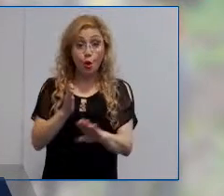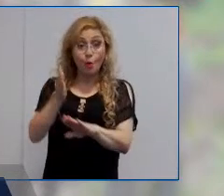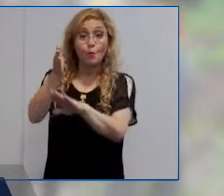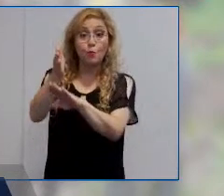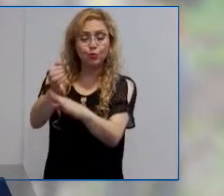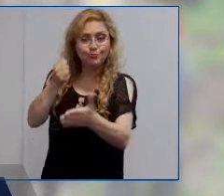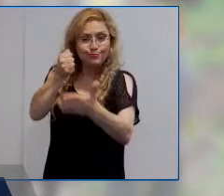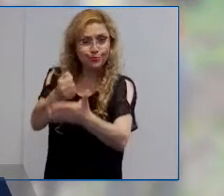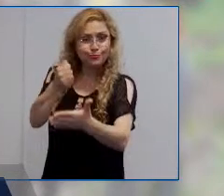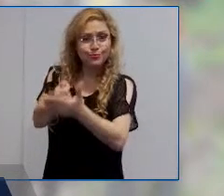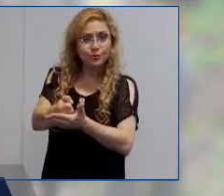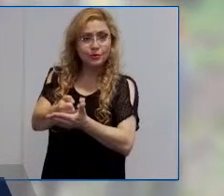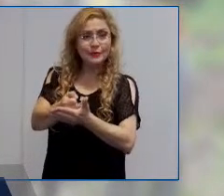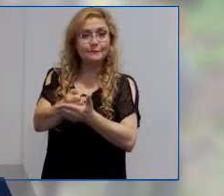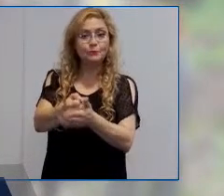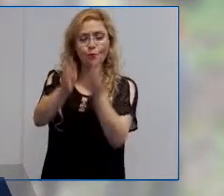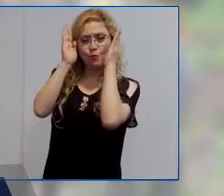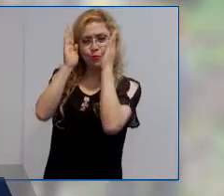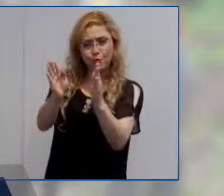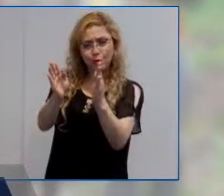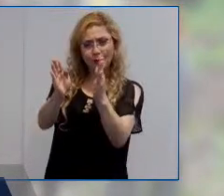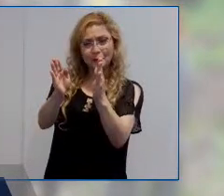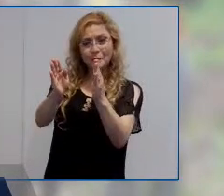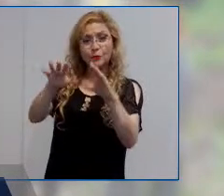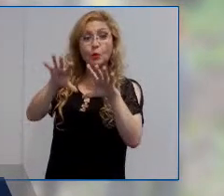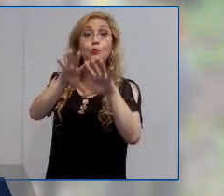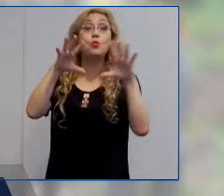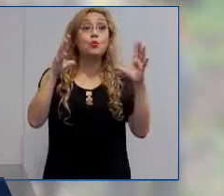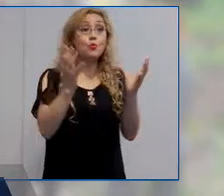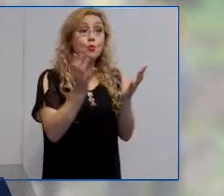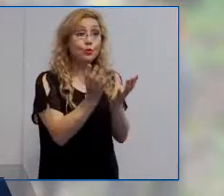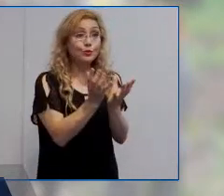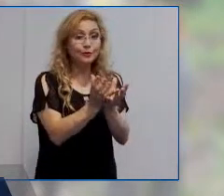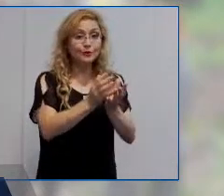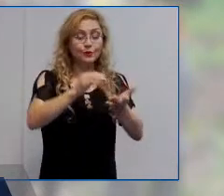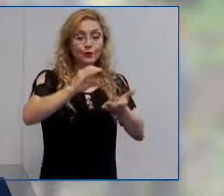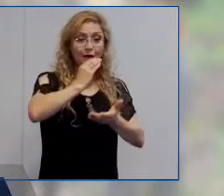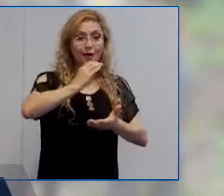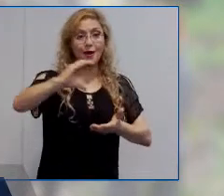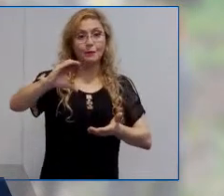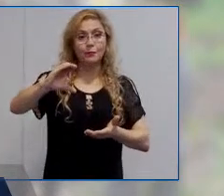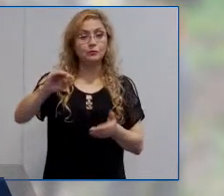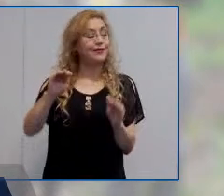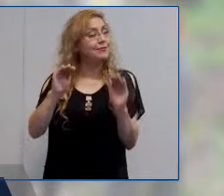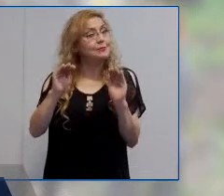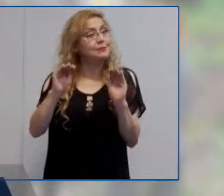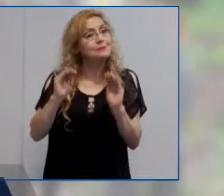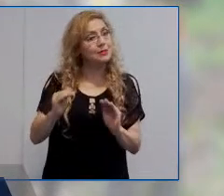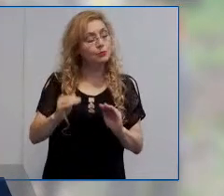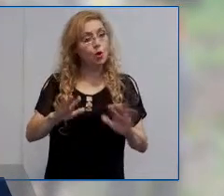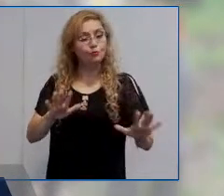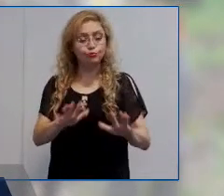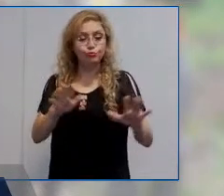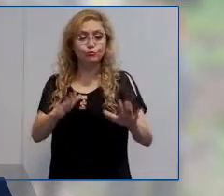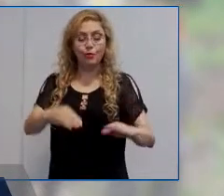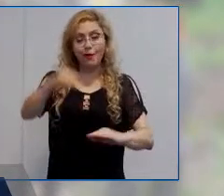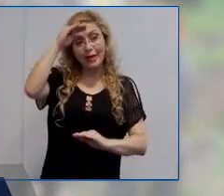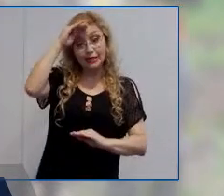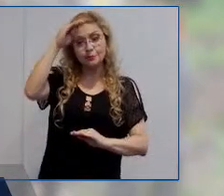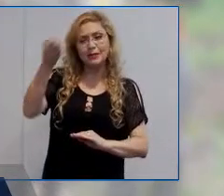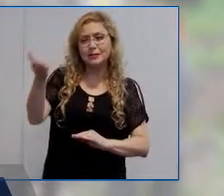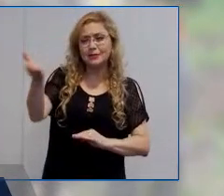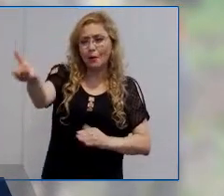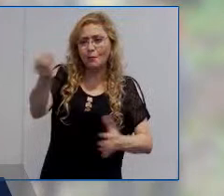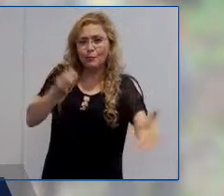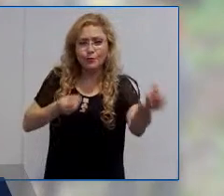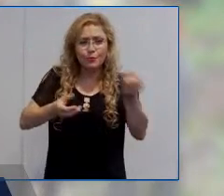these contests. We must focus on the peasant world. And I too have learned